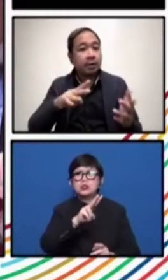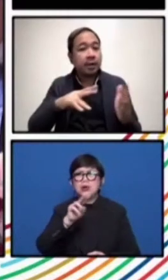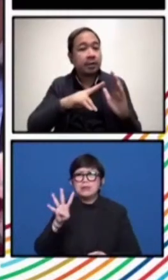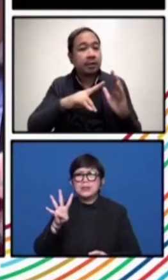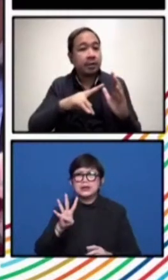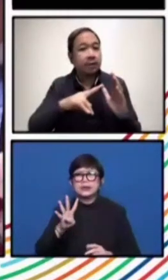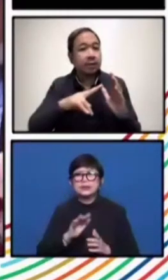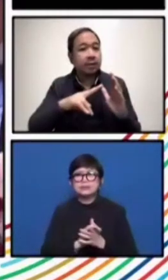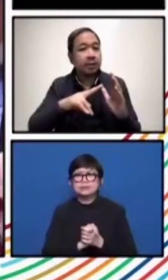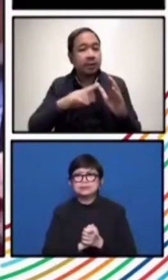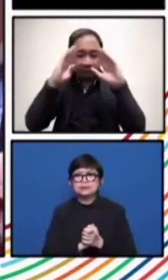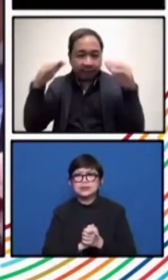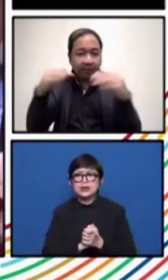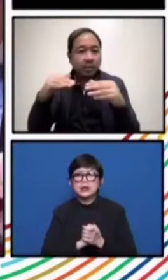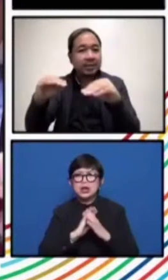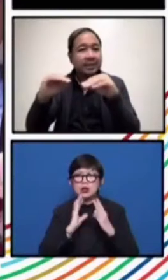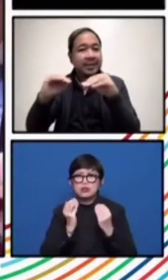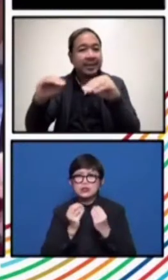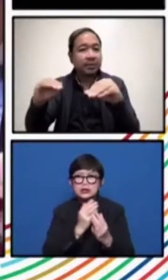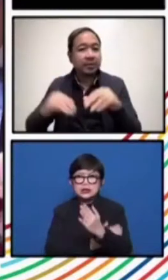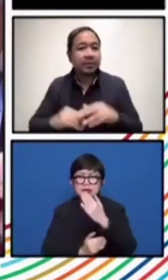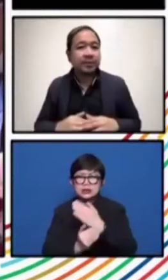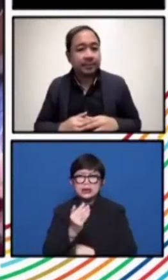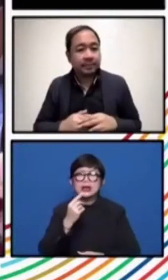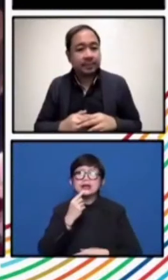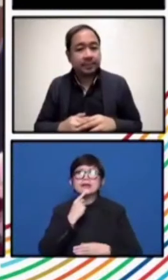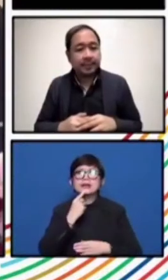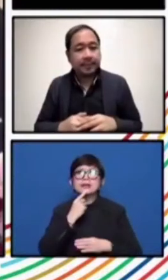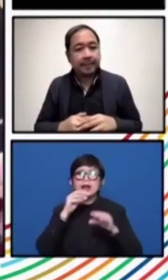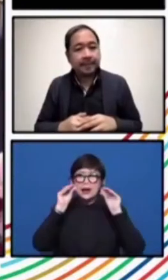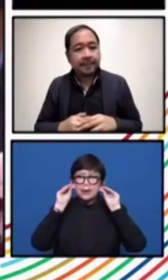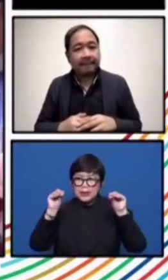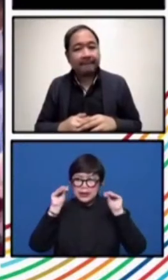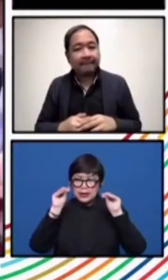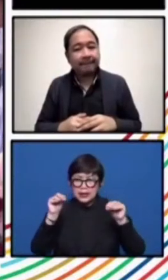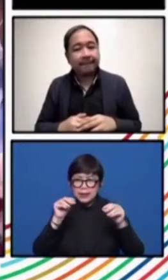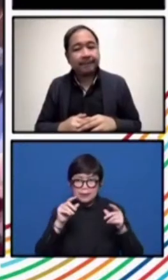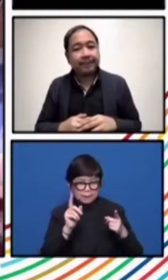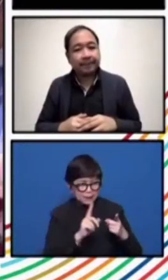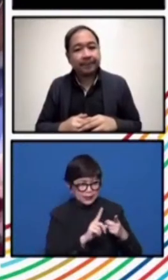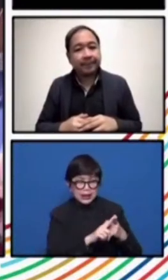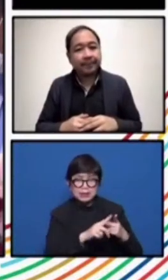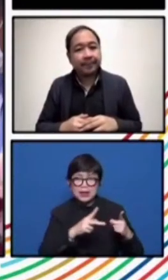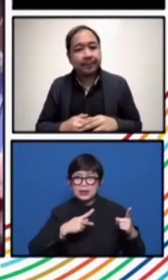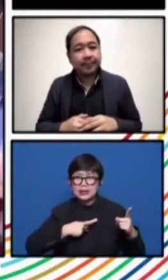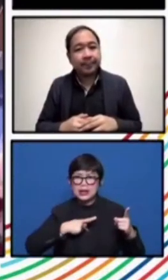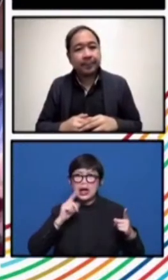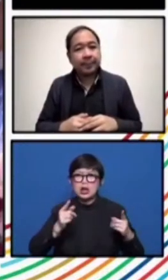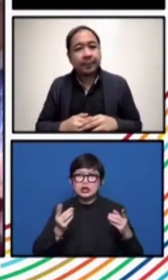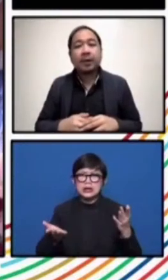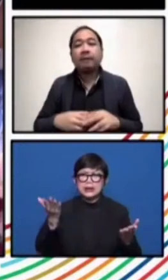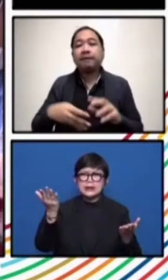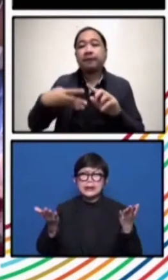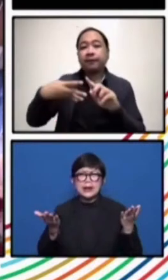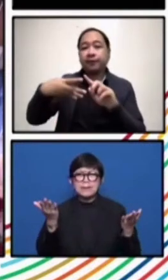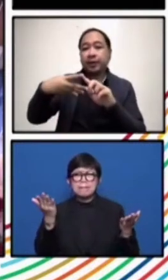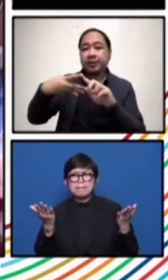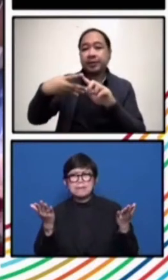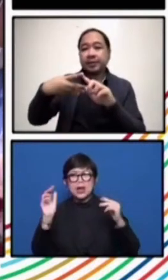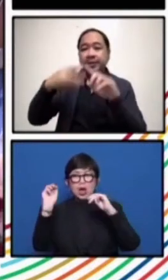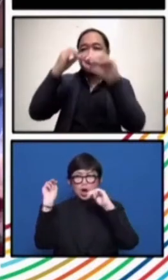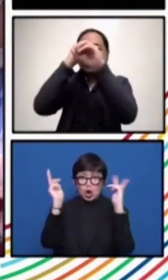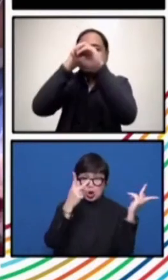education first is uh we have to consider the concept of disability